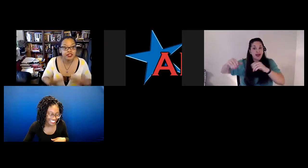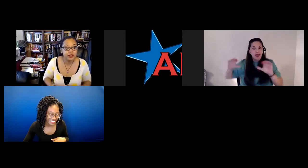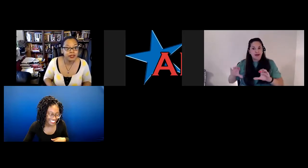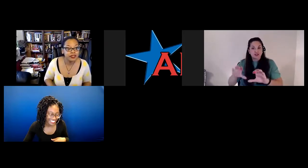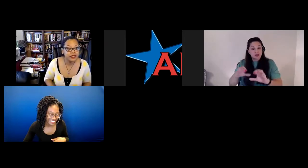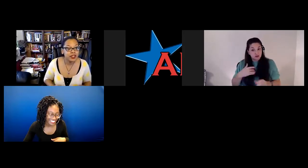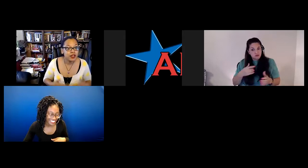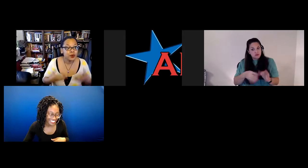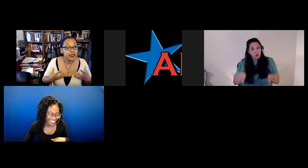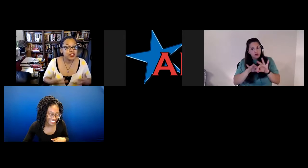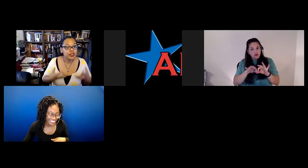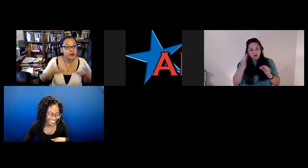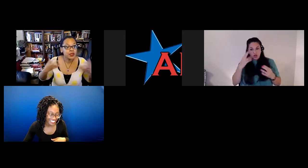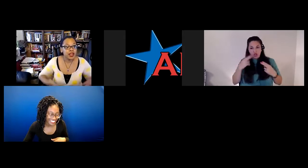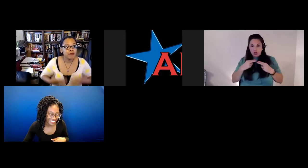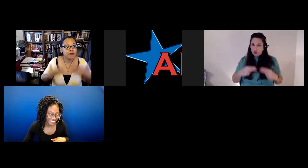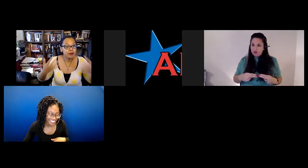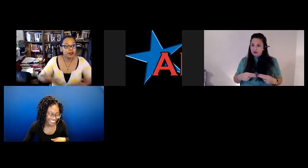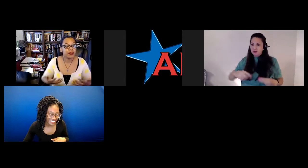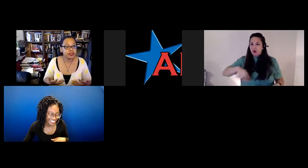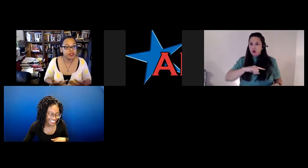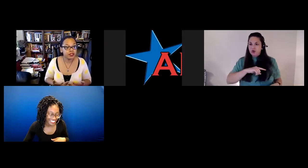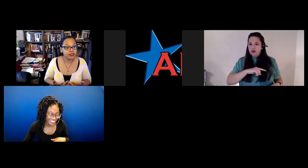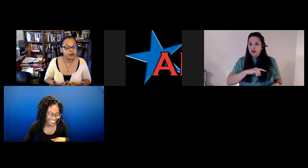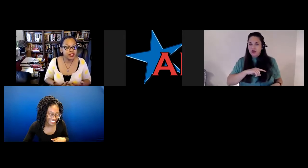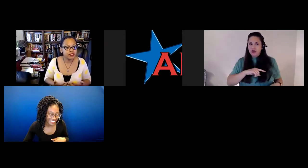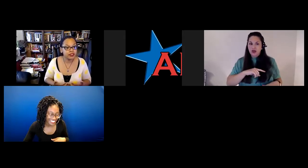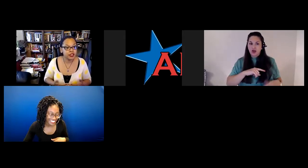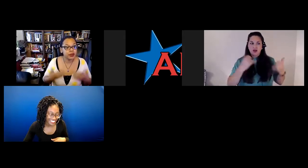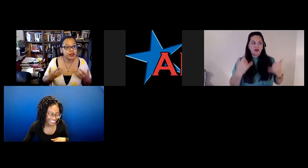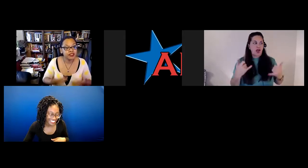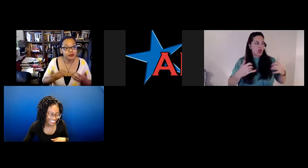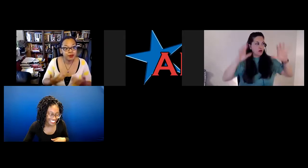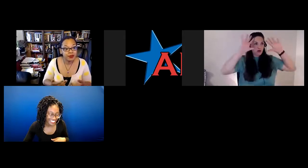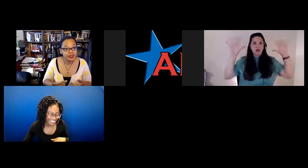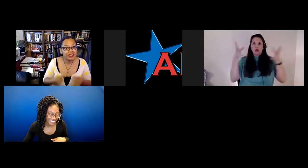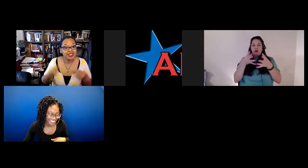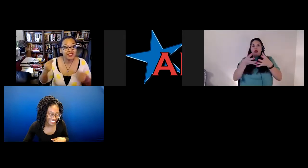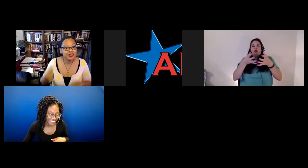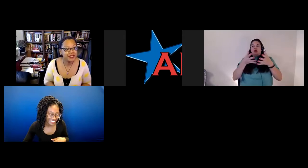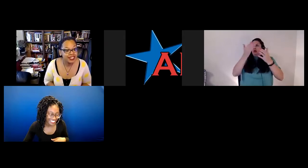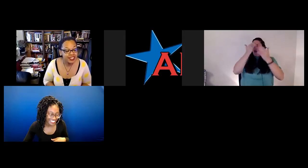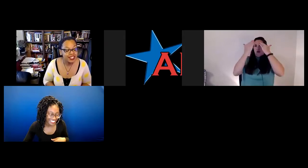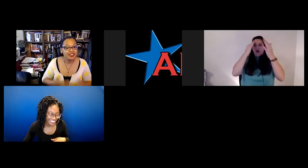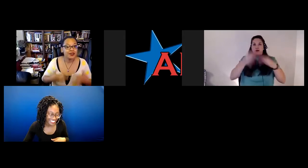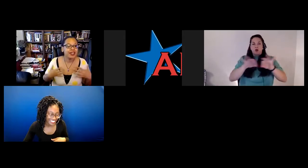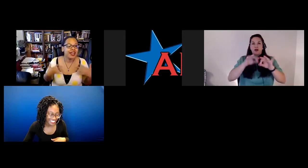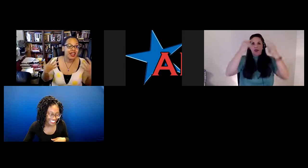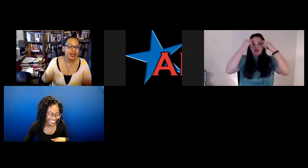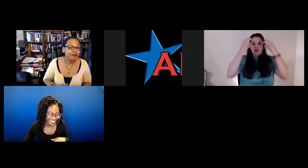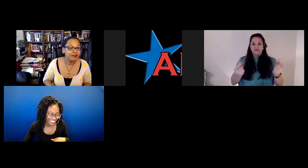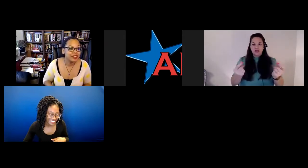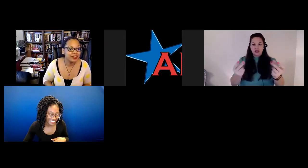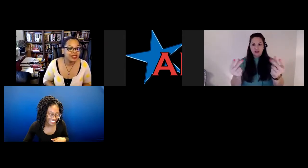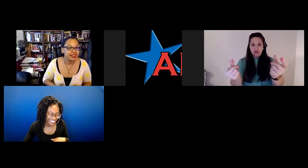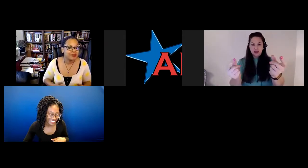as humans we have been brought into a space where it's important to think on your feet. You don't